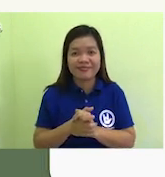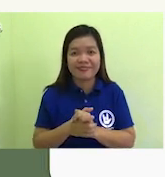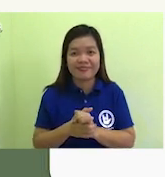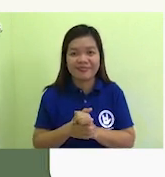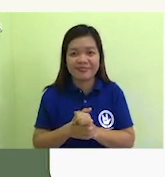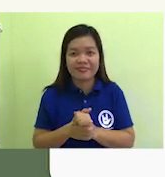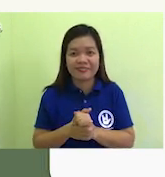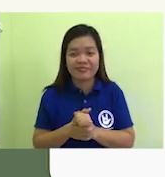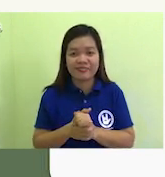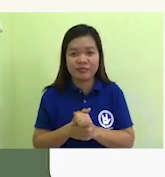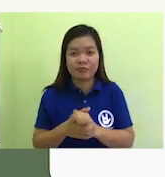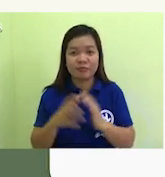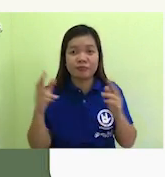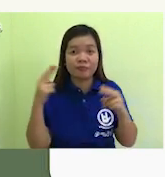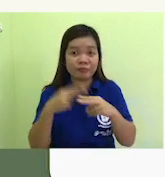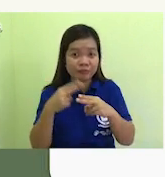c.